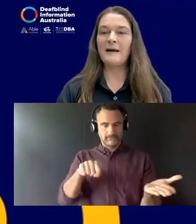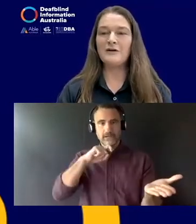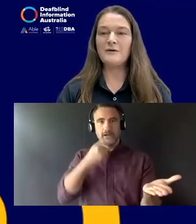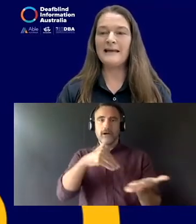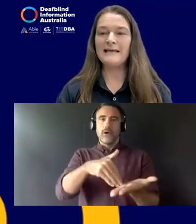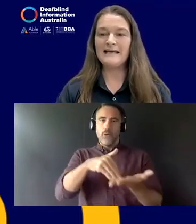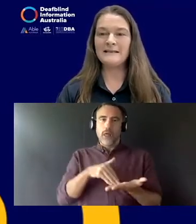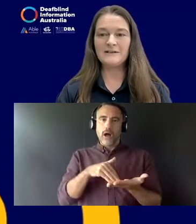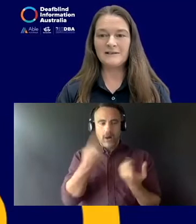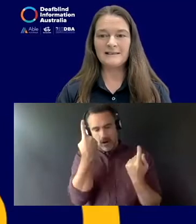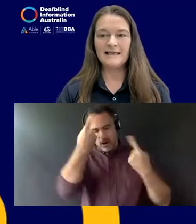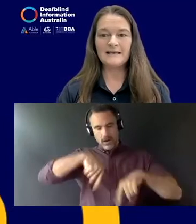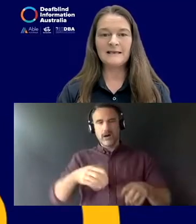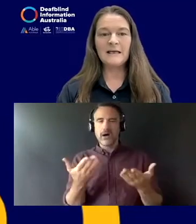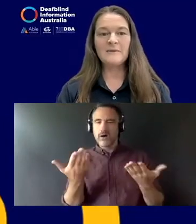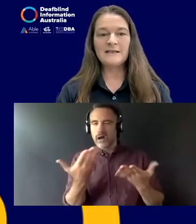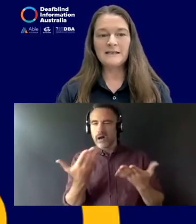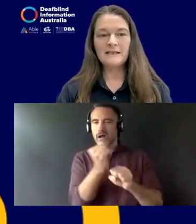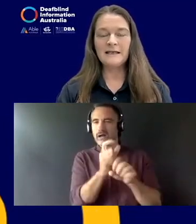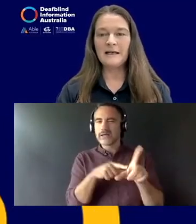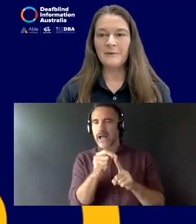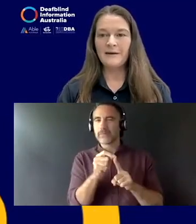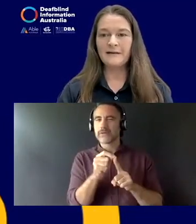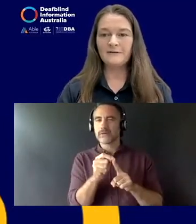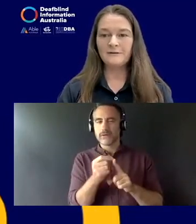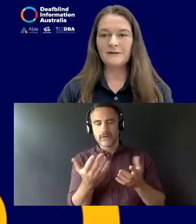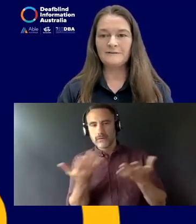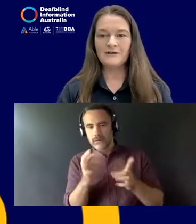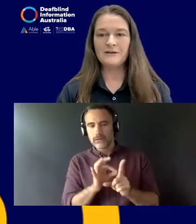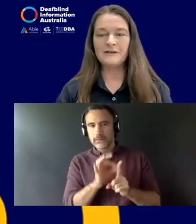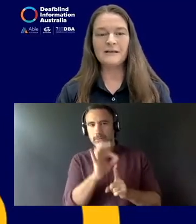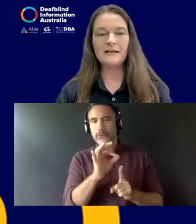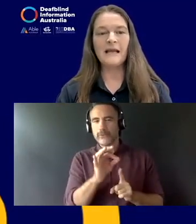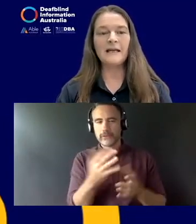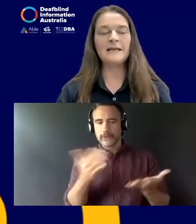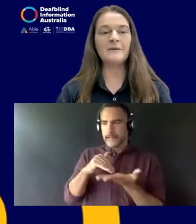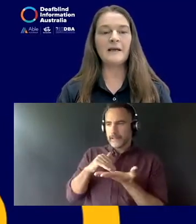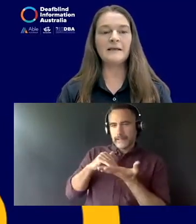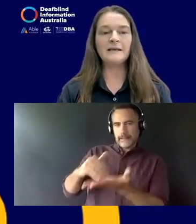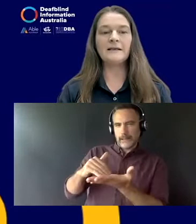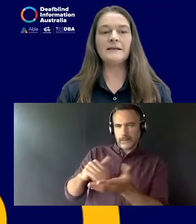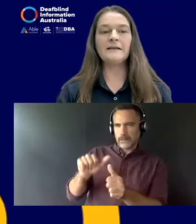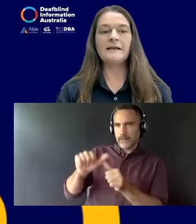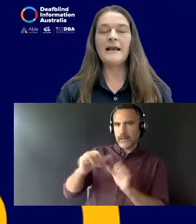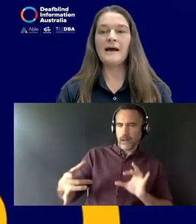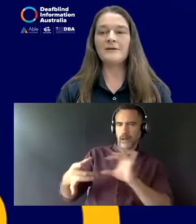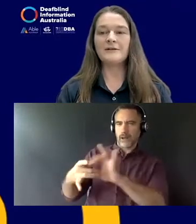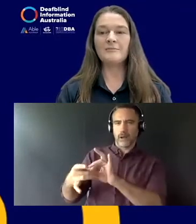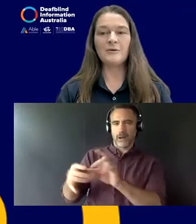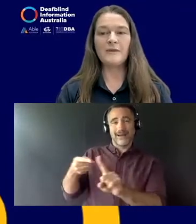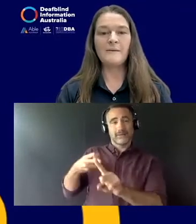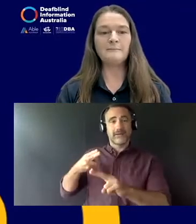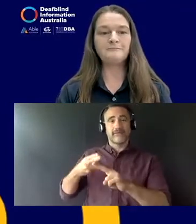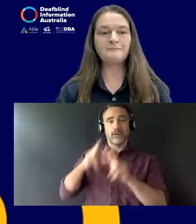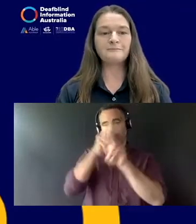that you may need to seek, particularly around levels of vision and hearing and how to